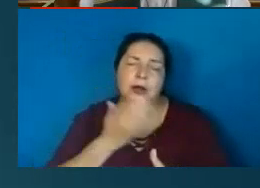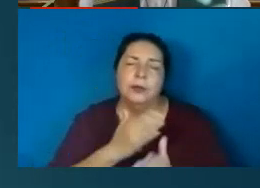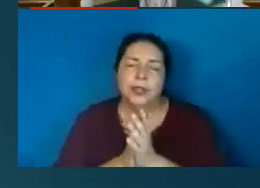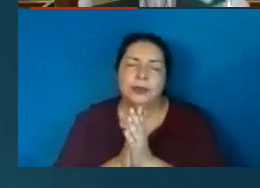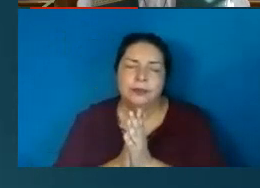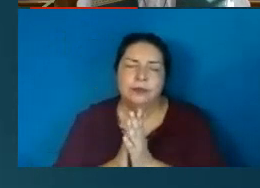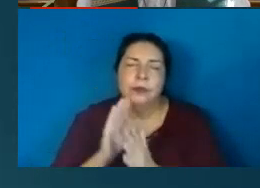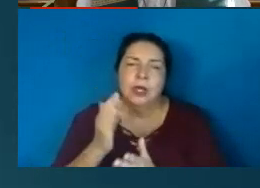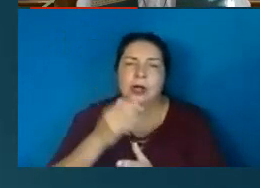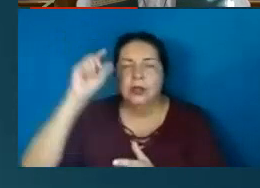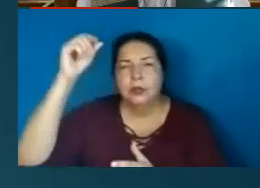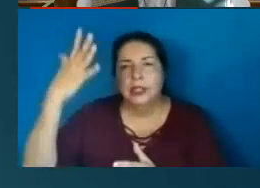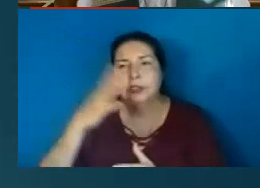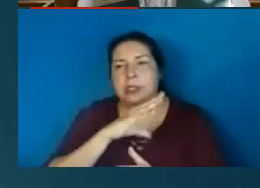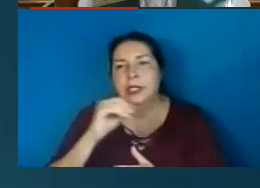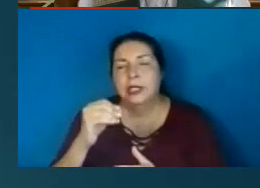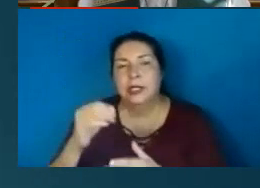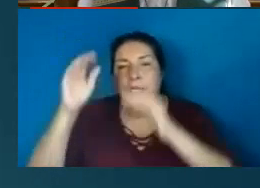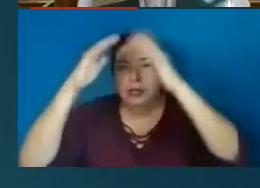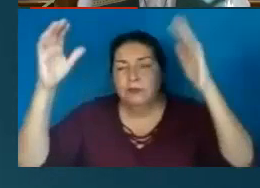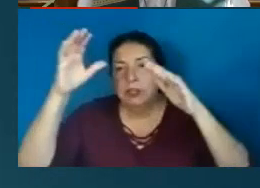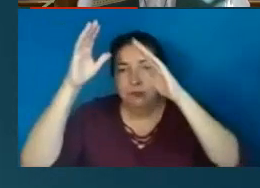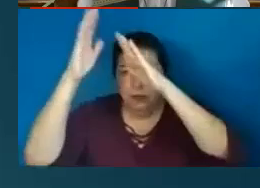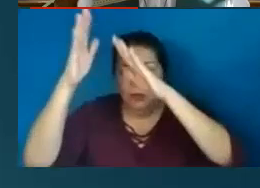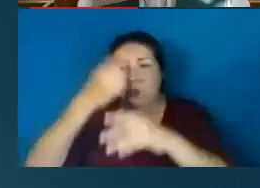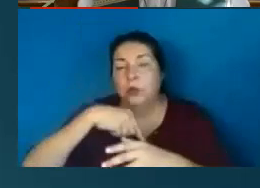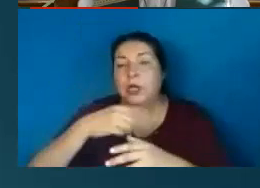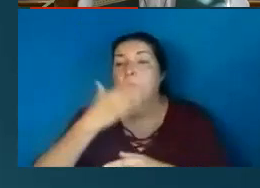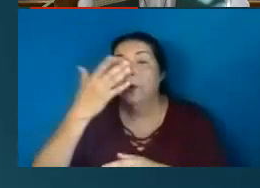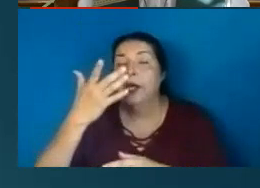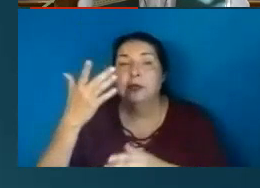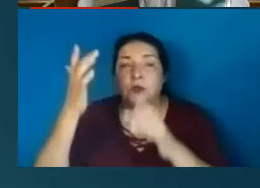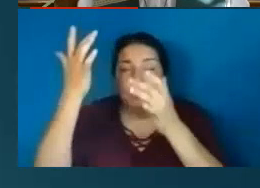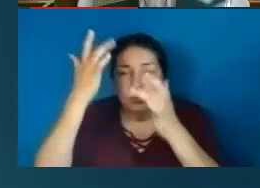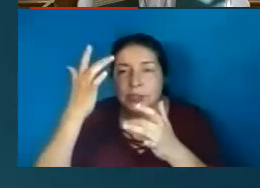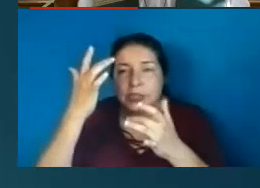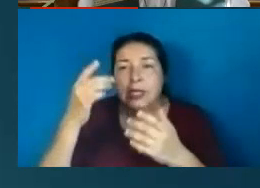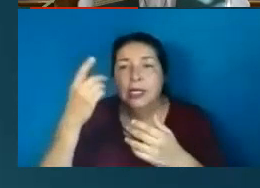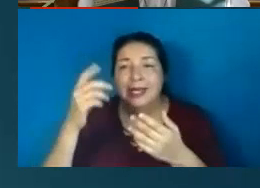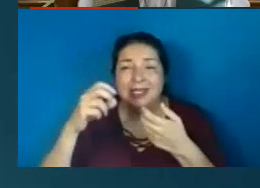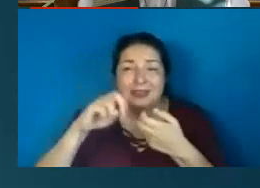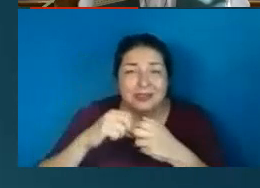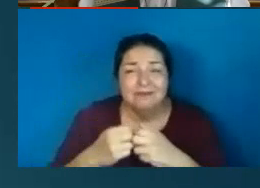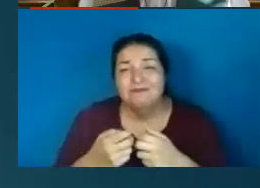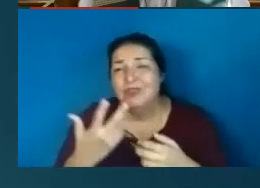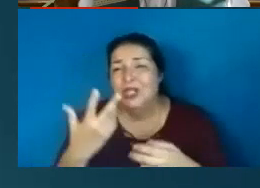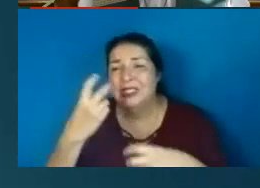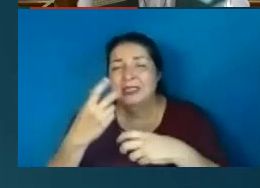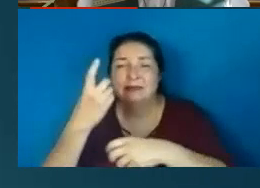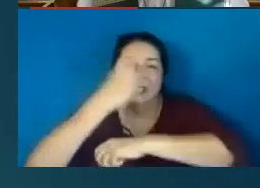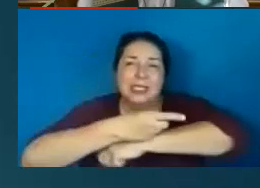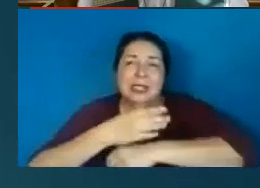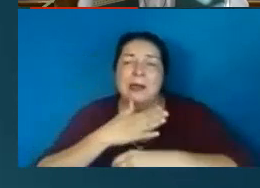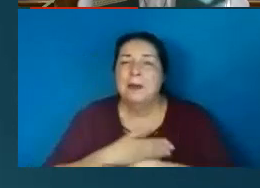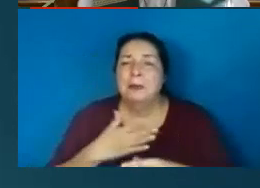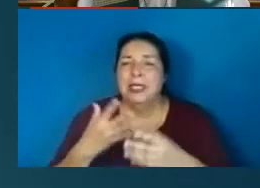Our gracious and heavenly Father, we cry out to you for mercy during these difficult days. Please, O God, heal our land.